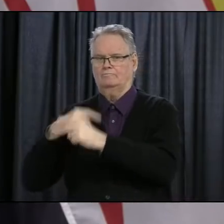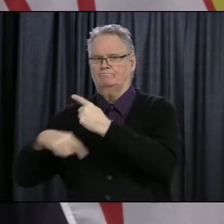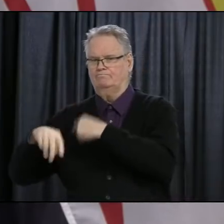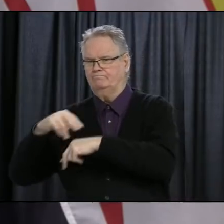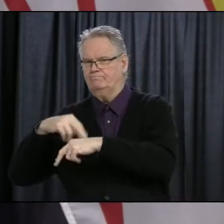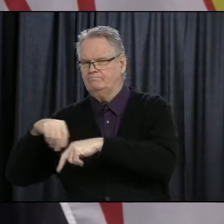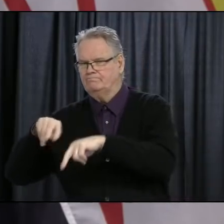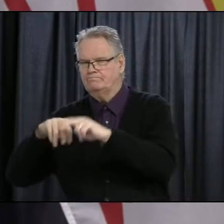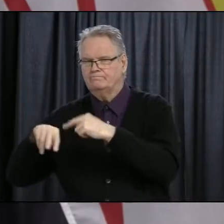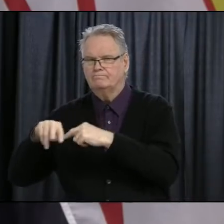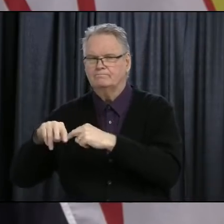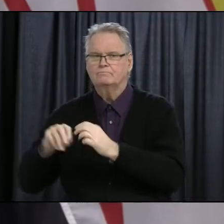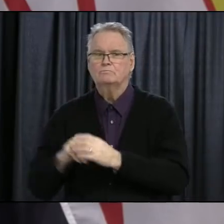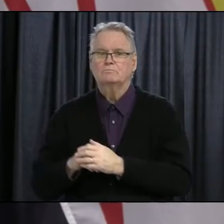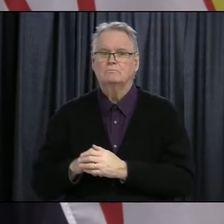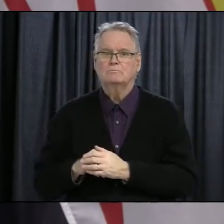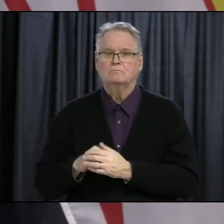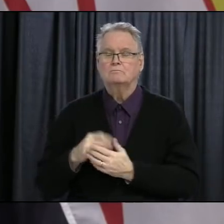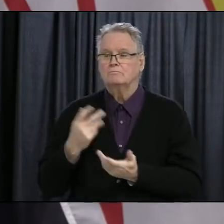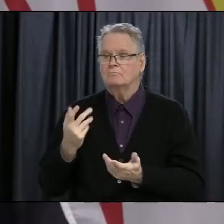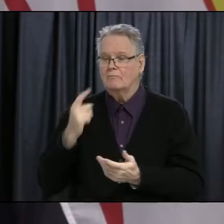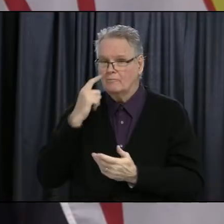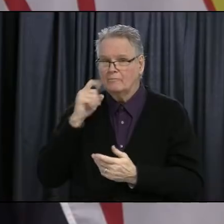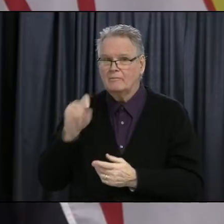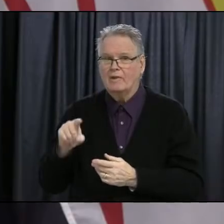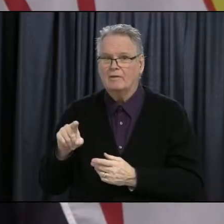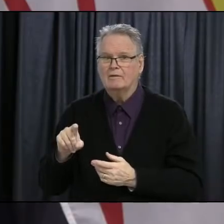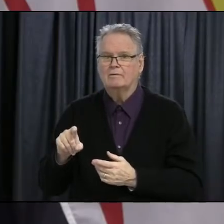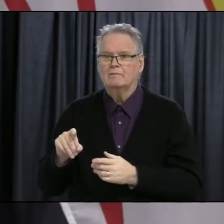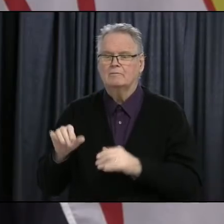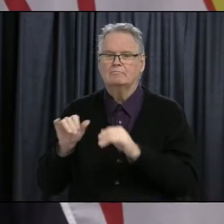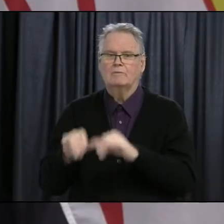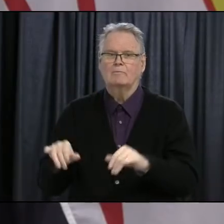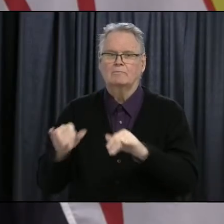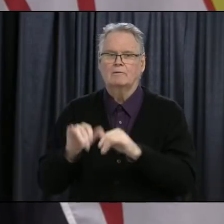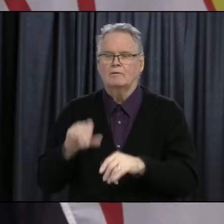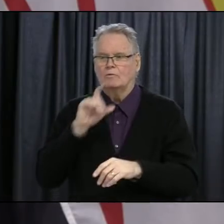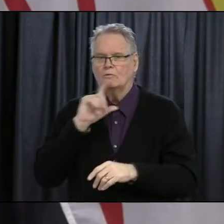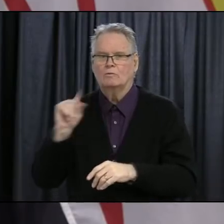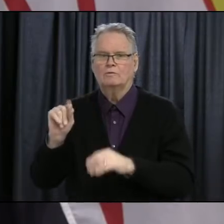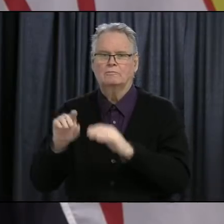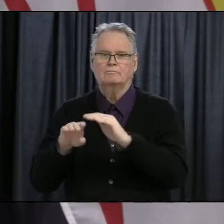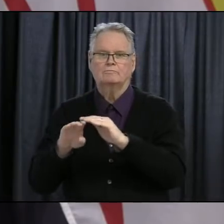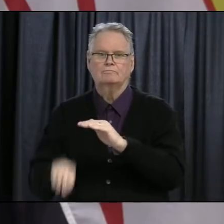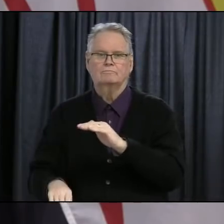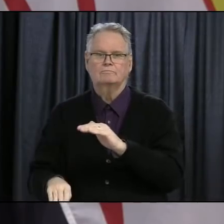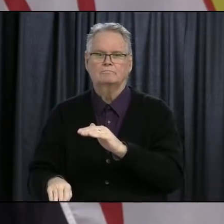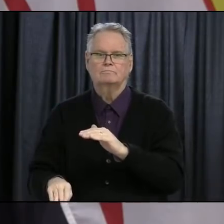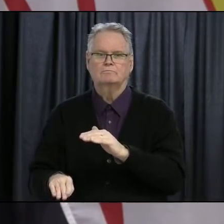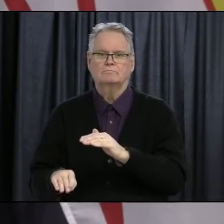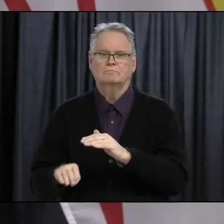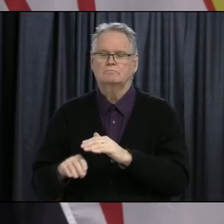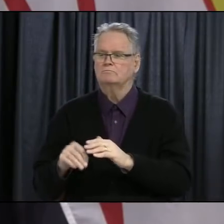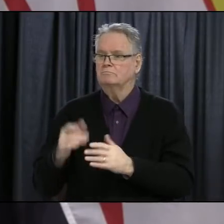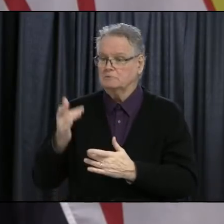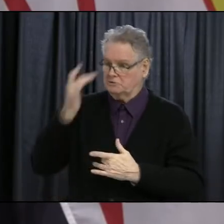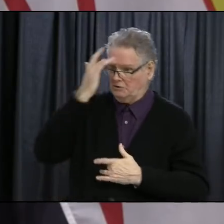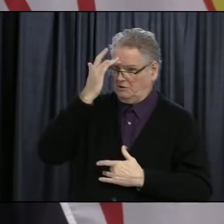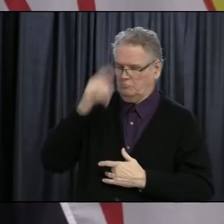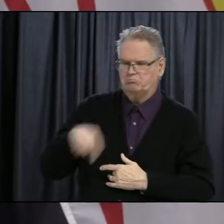mild symptoms, and in fact, quite a few of them had no symptoms at all. And so that